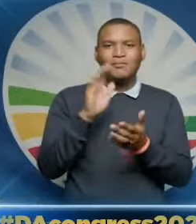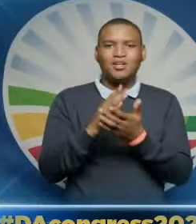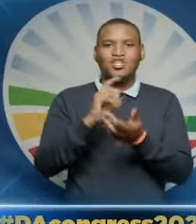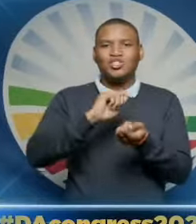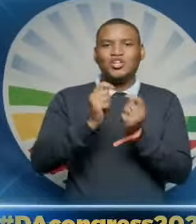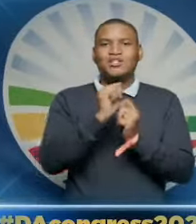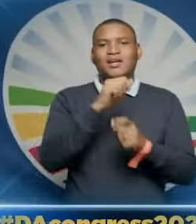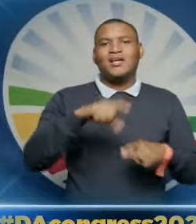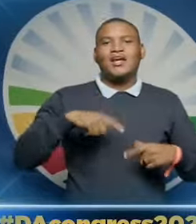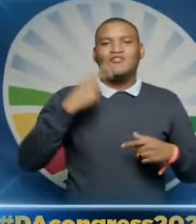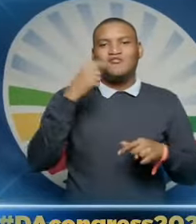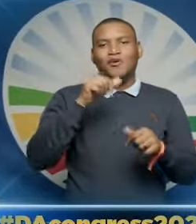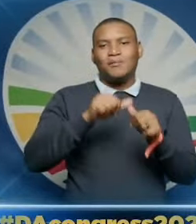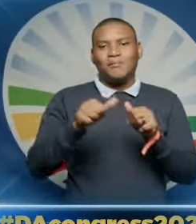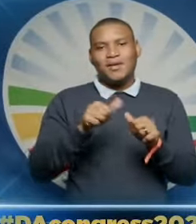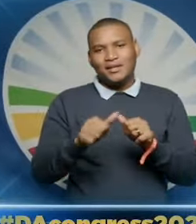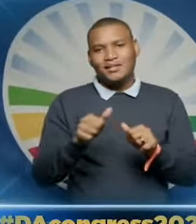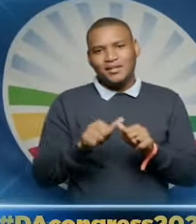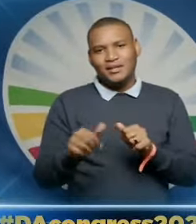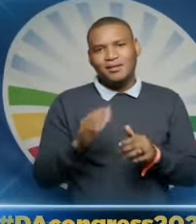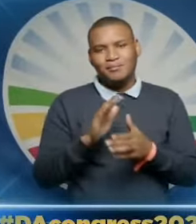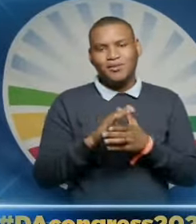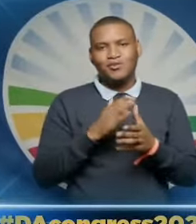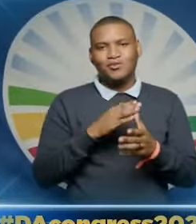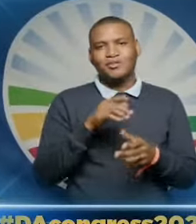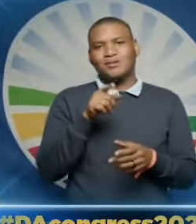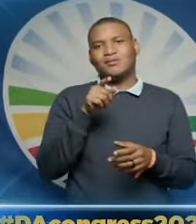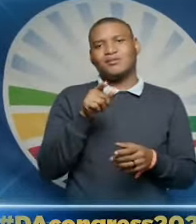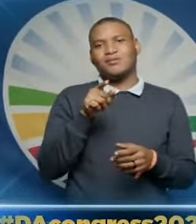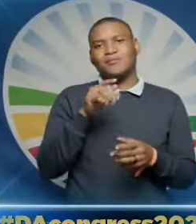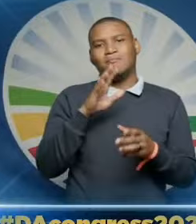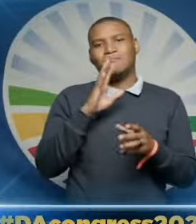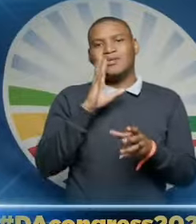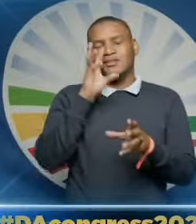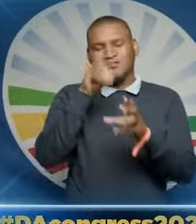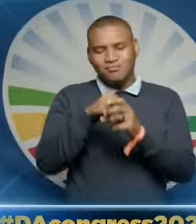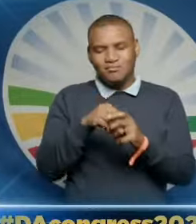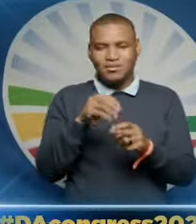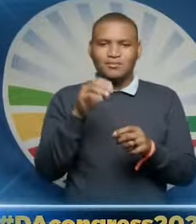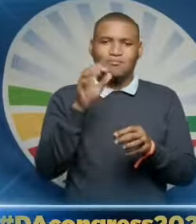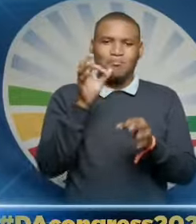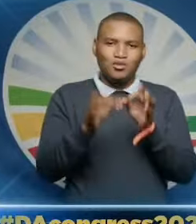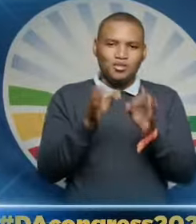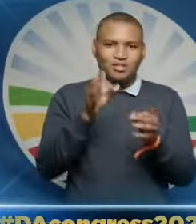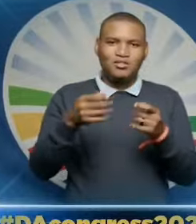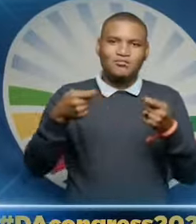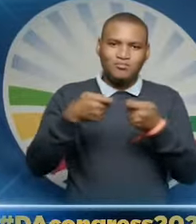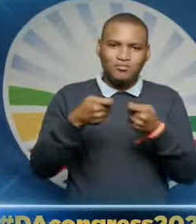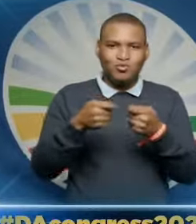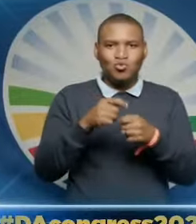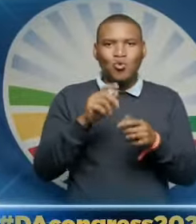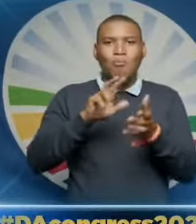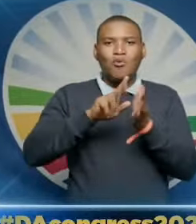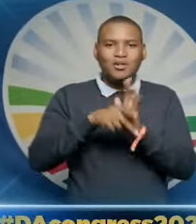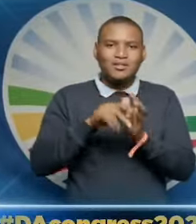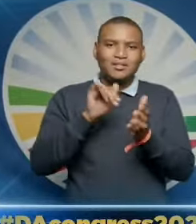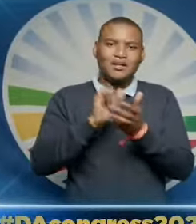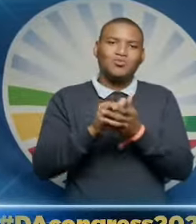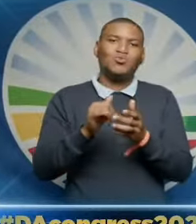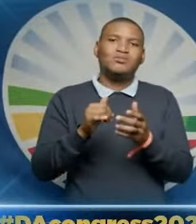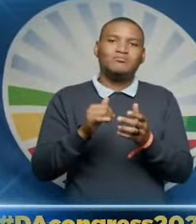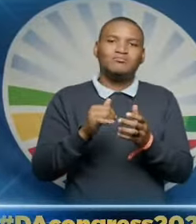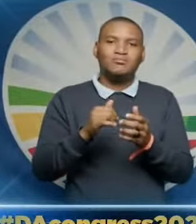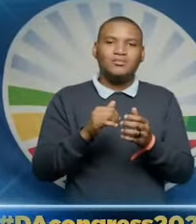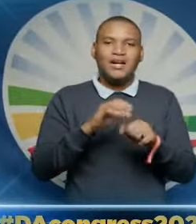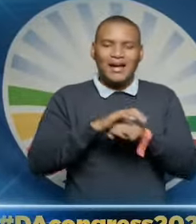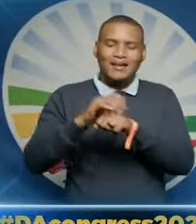better. And that is why it's important for me to be in this arena and be in politics and make a contributions to policies that will shape our country and